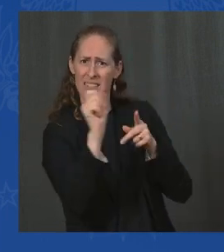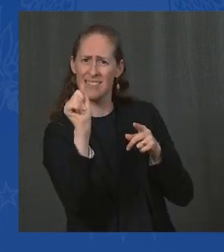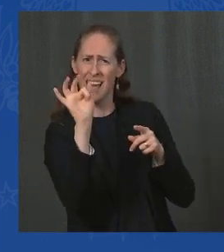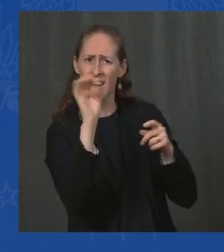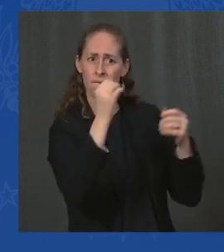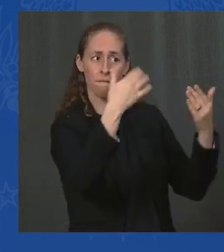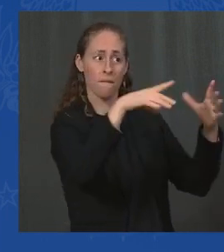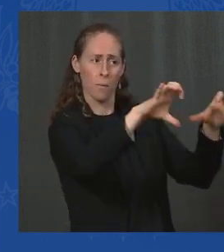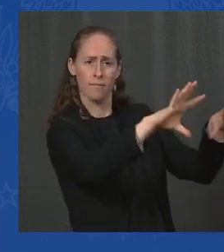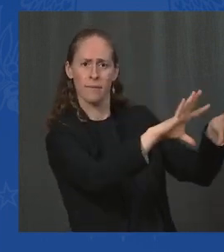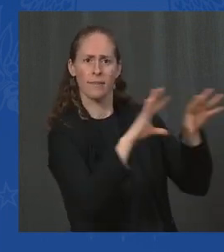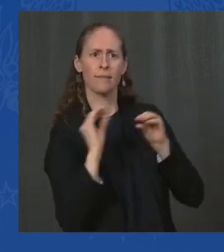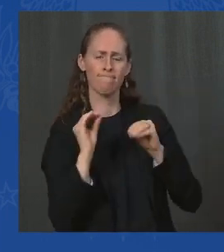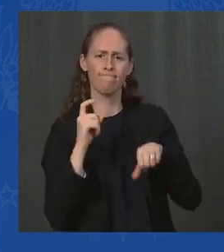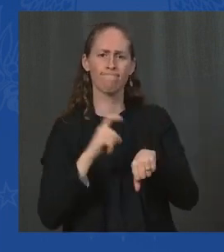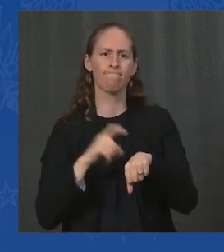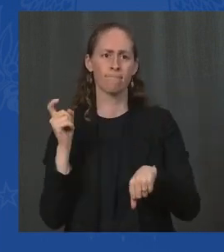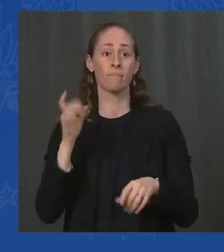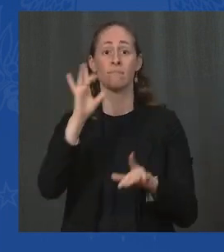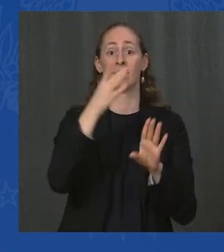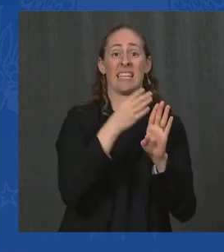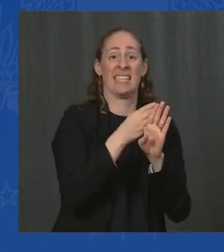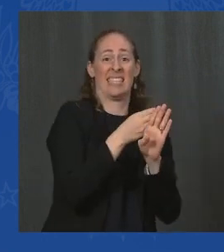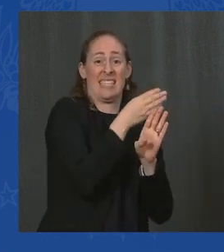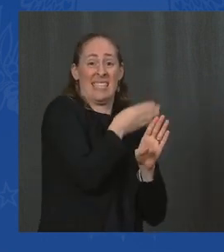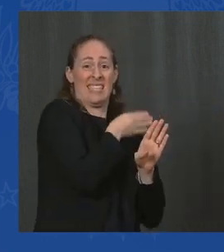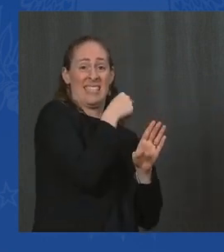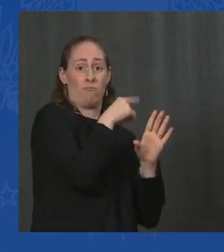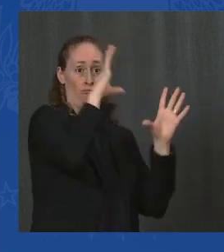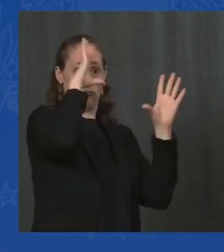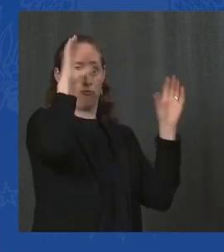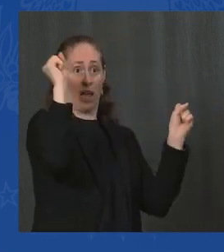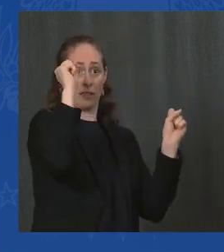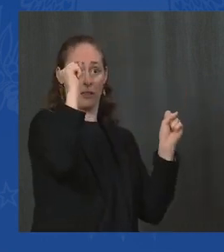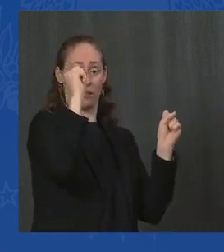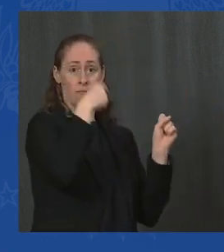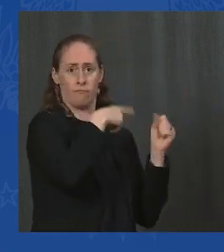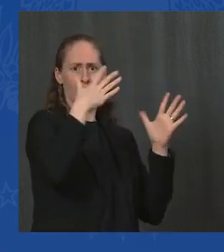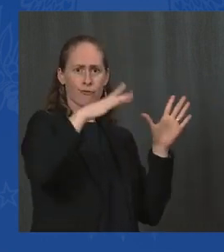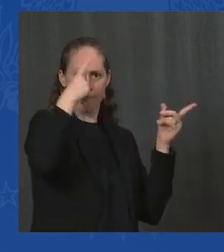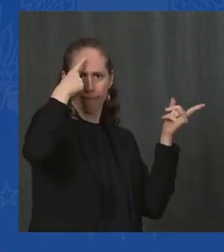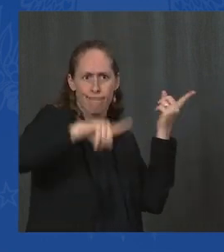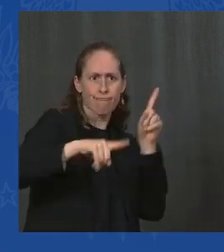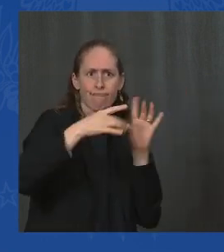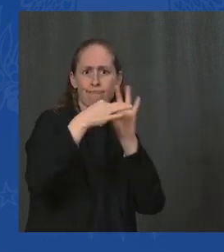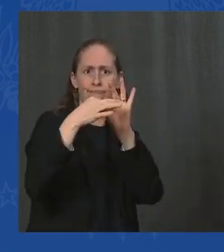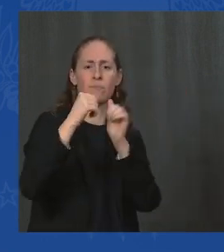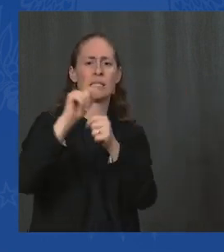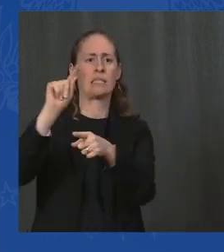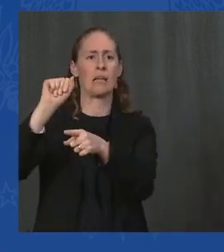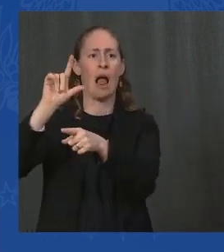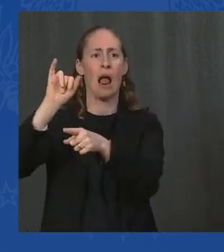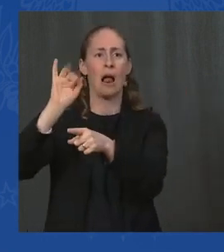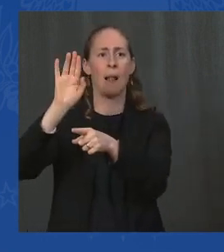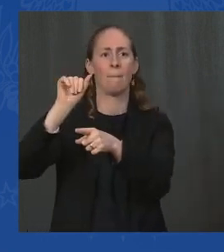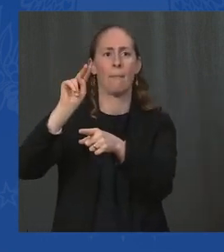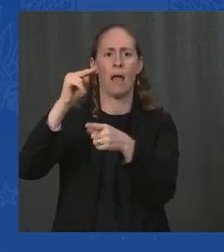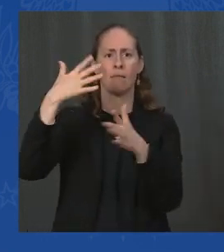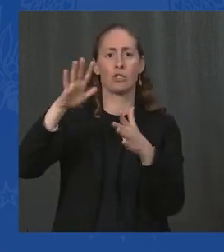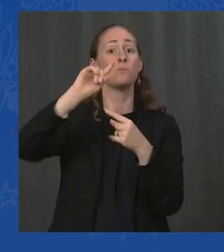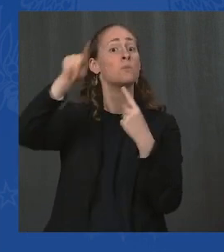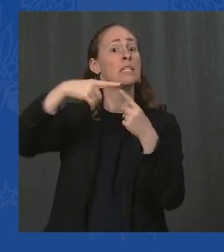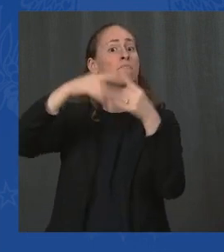an agreement with the Taliban to remove U.S. troops by May the 1st, just months after I was